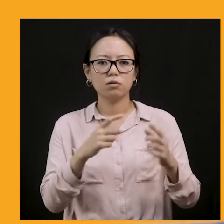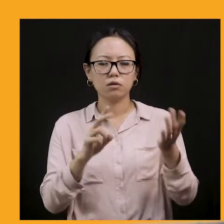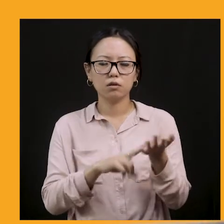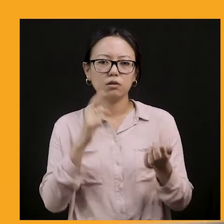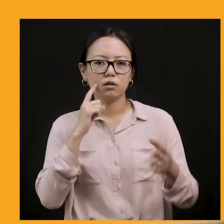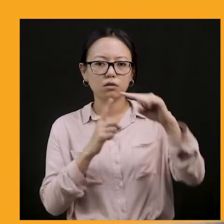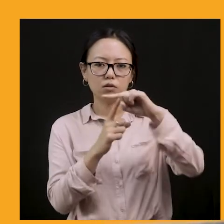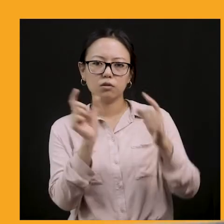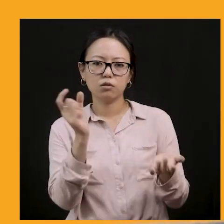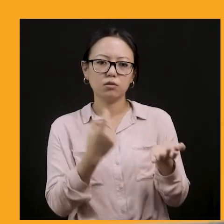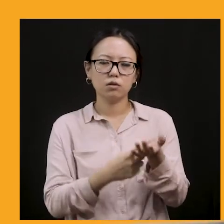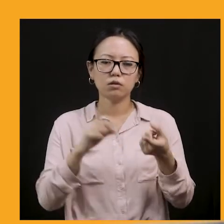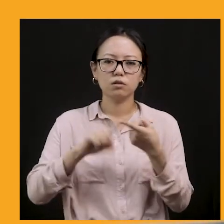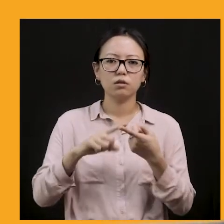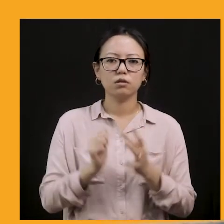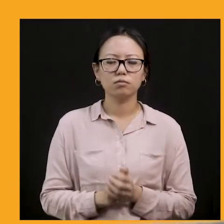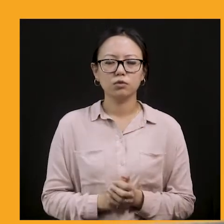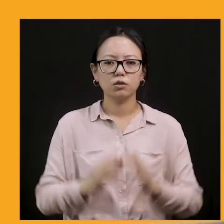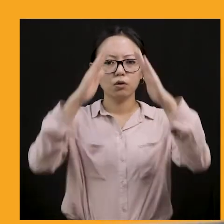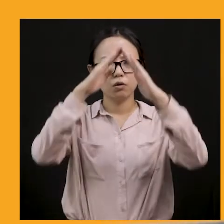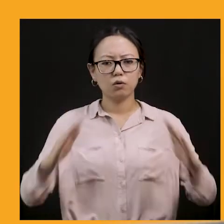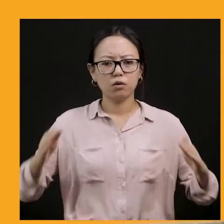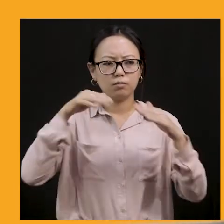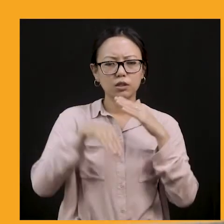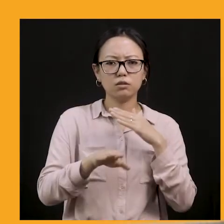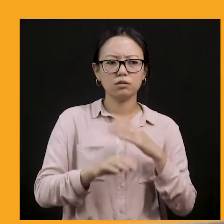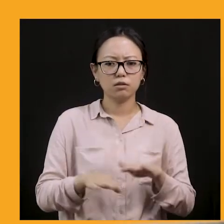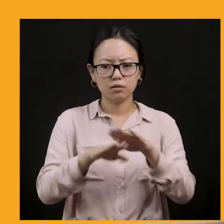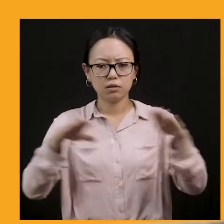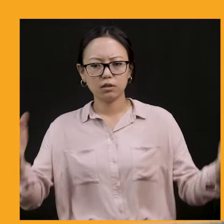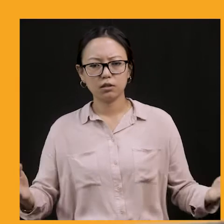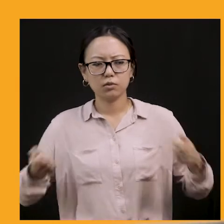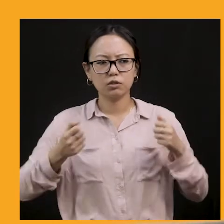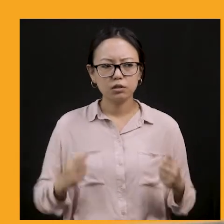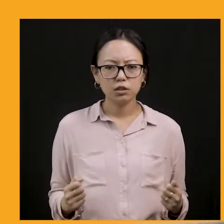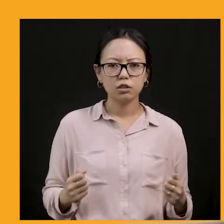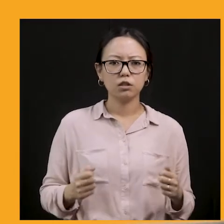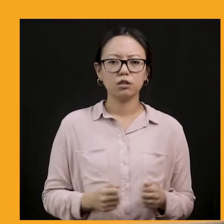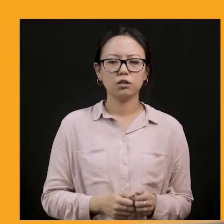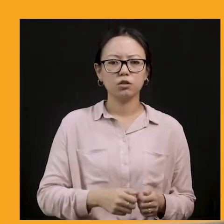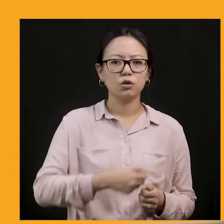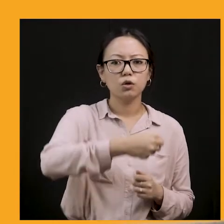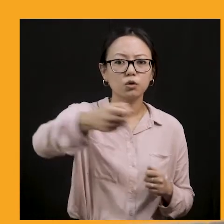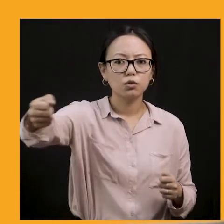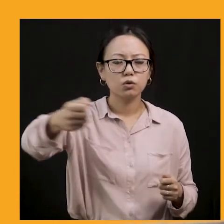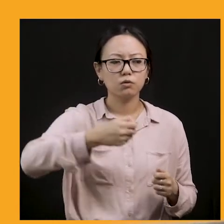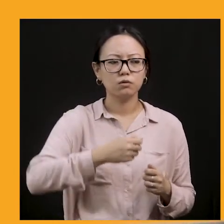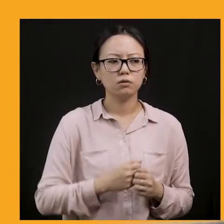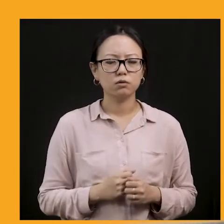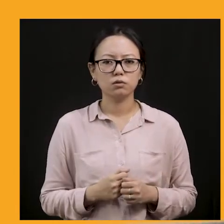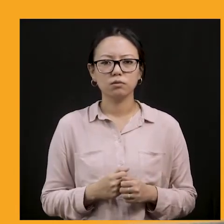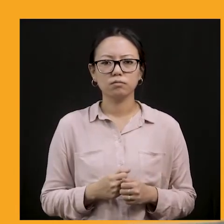students, at home, we have table, chairs, right? We have doors, we